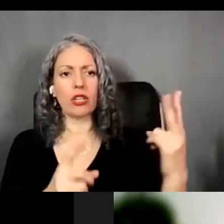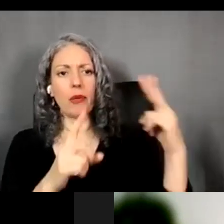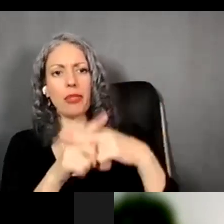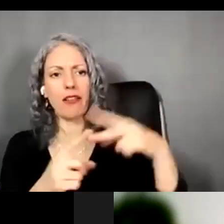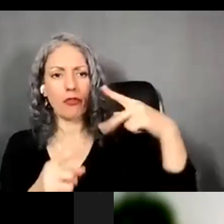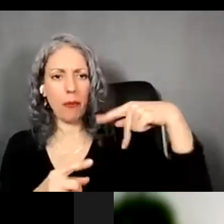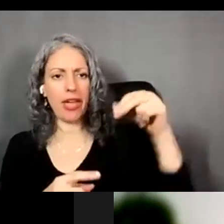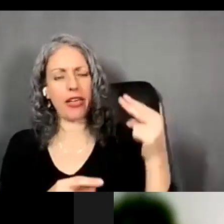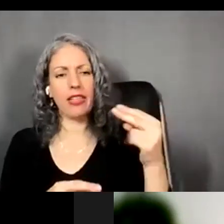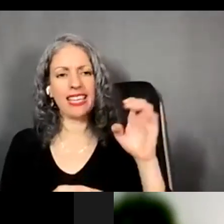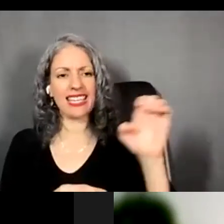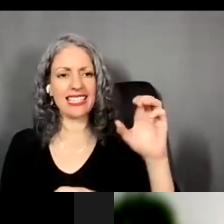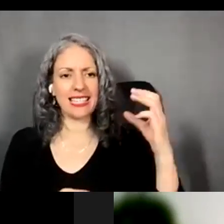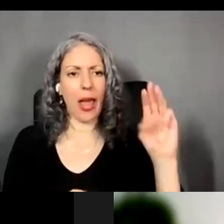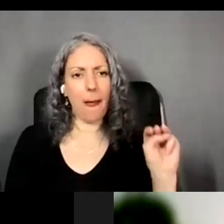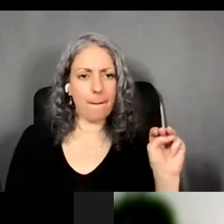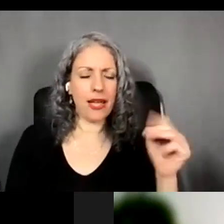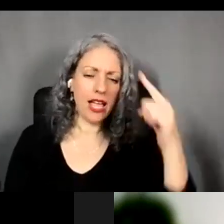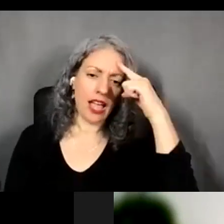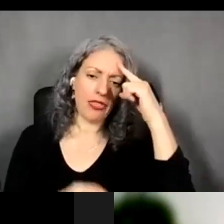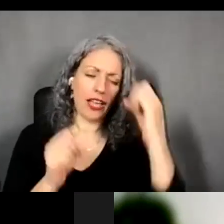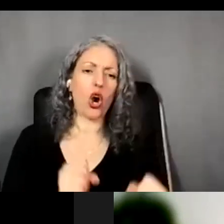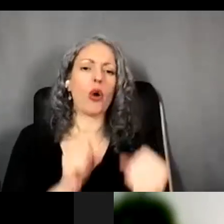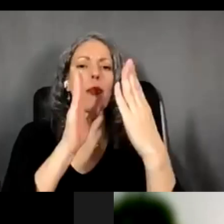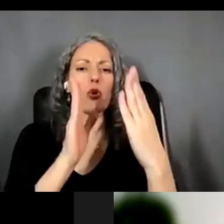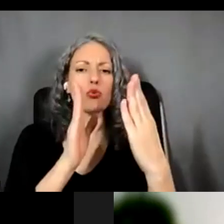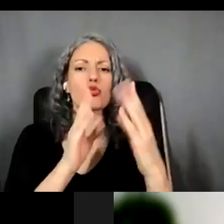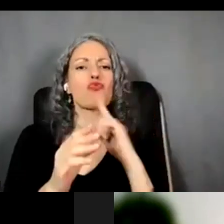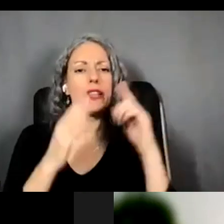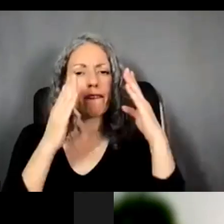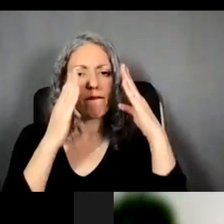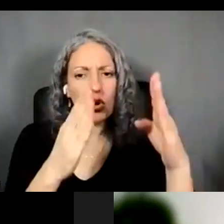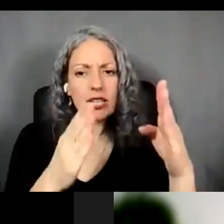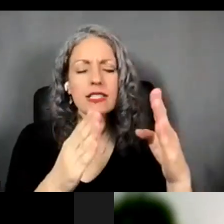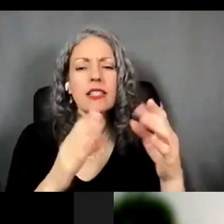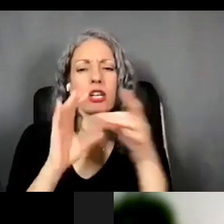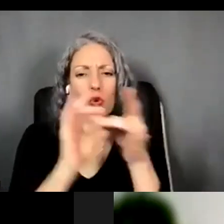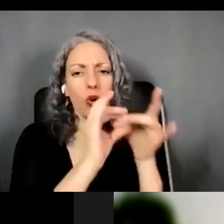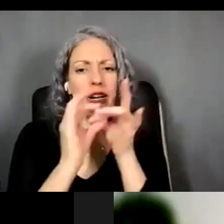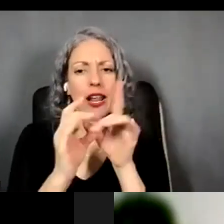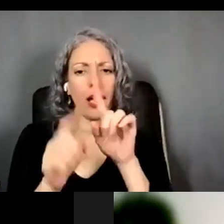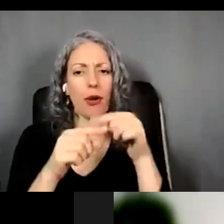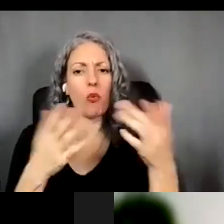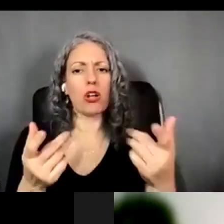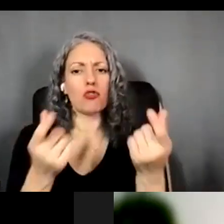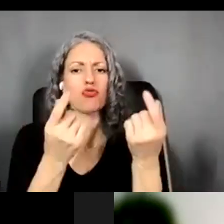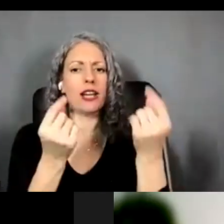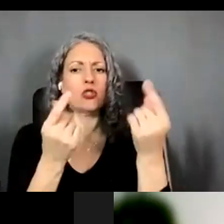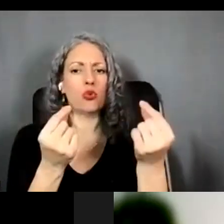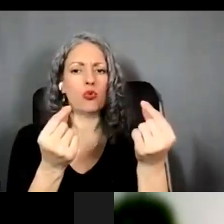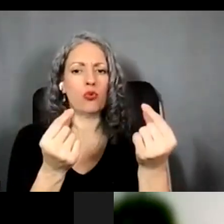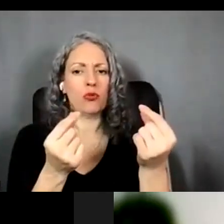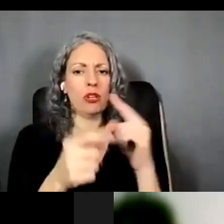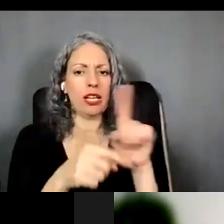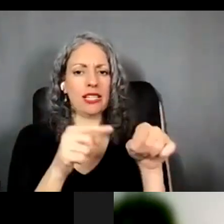around ECM. I think part of our approach was being really focused and really coordinated about what we were trying to do. And it was about an